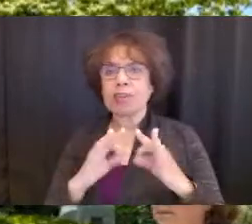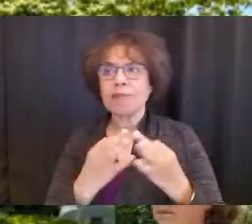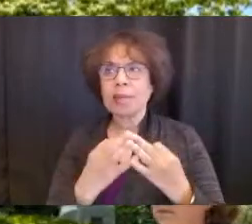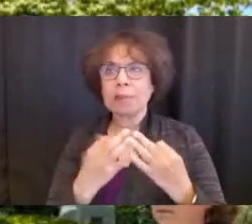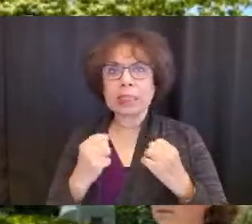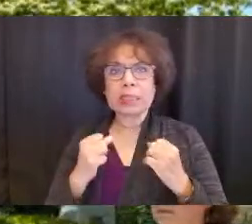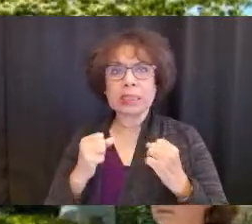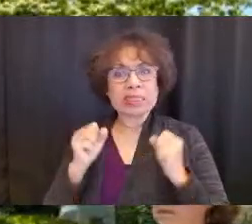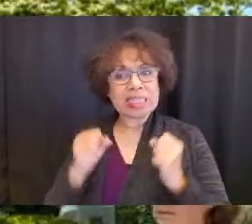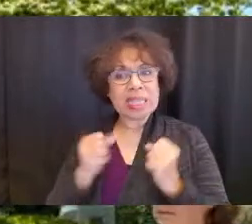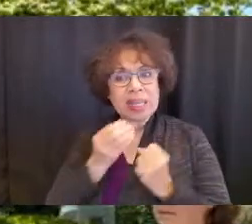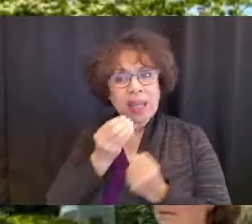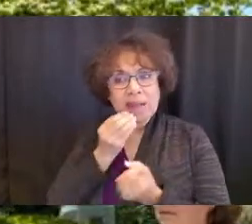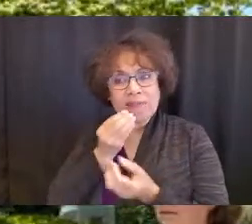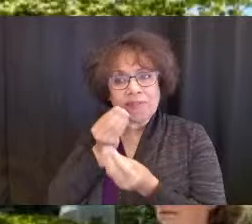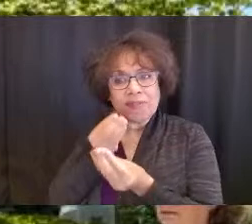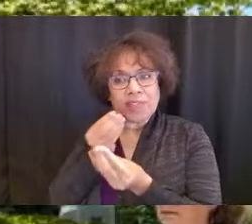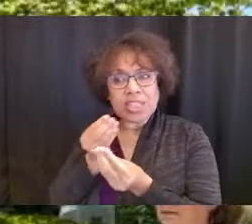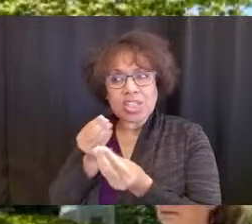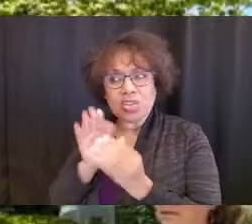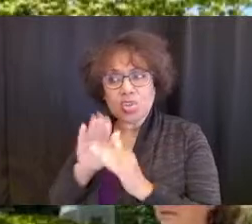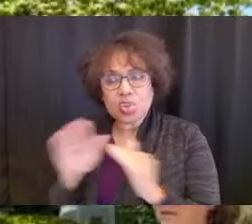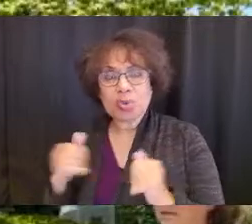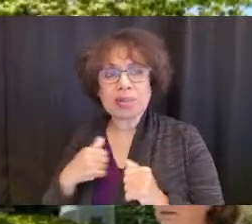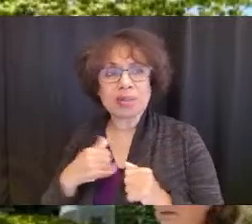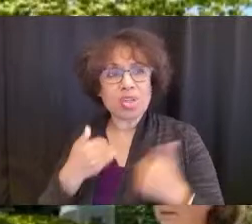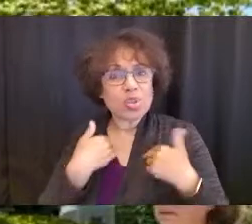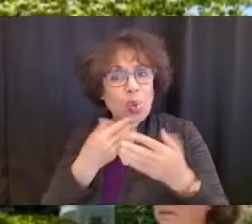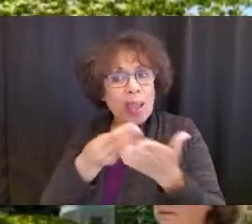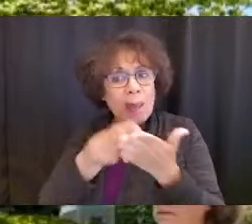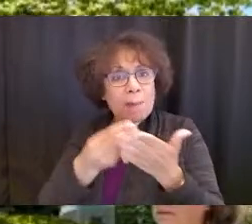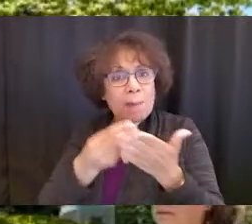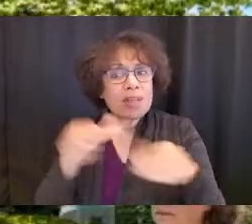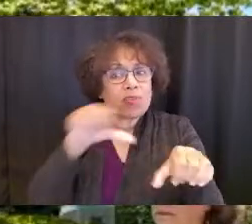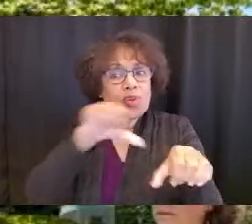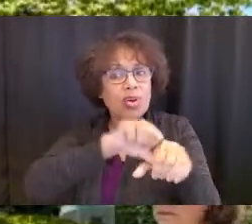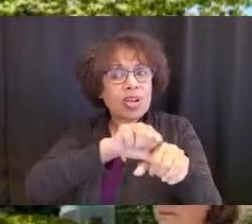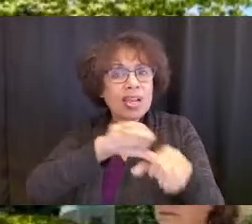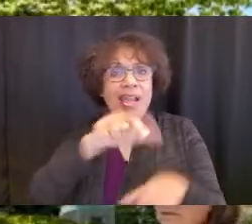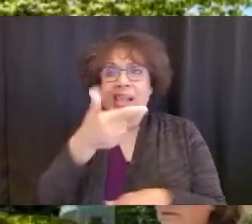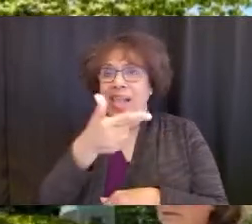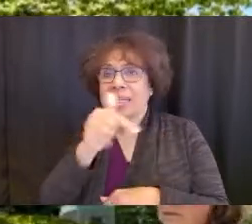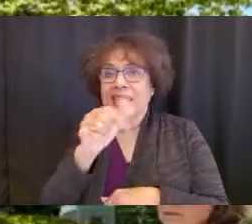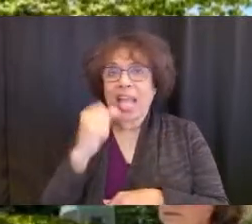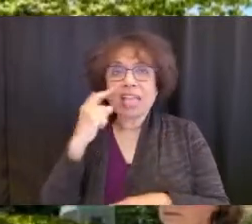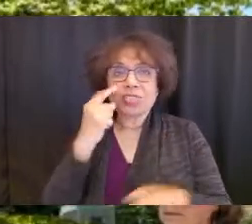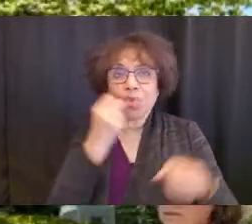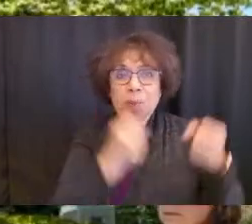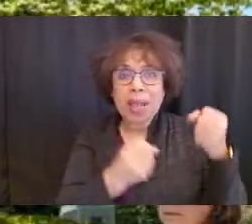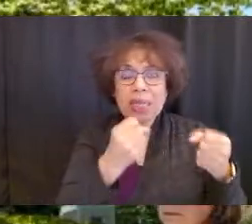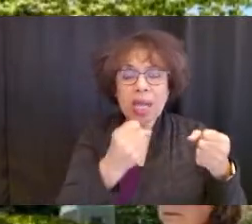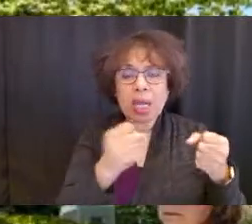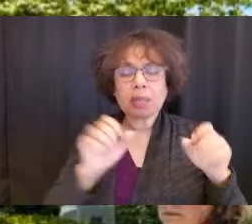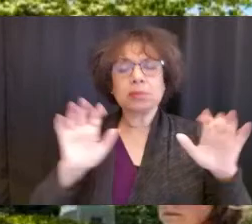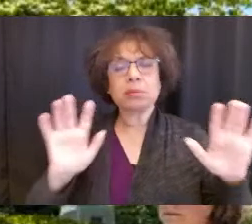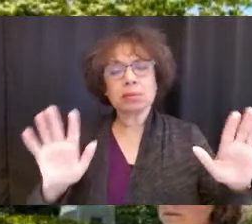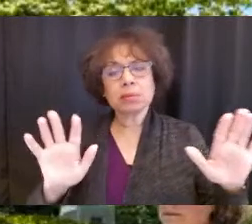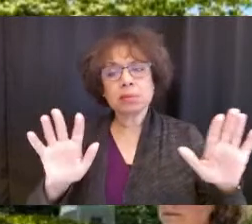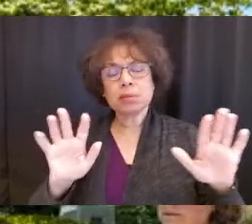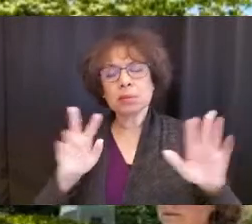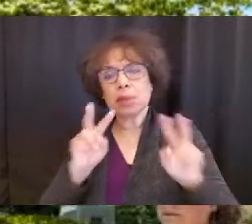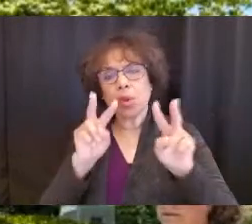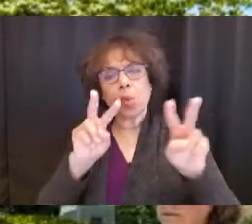feed their kids, if they're going to put gas in their tank. And I think that's an issue that needs to end. Watching the news this